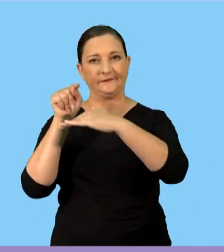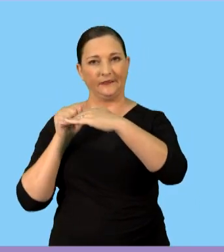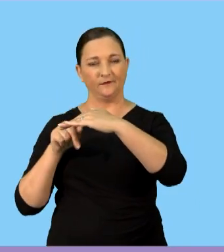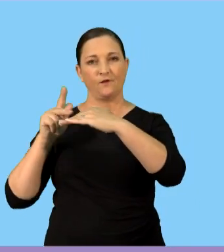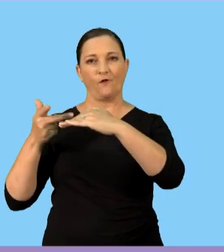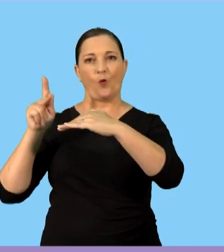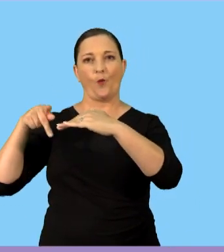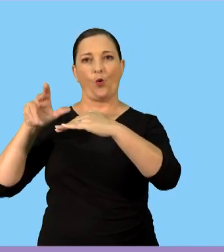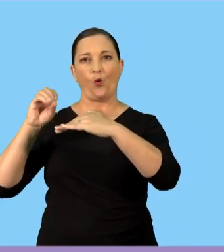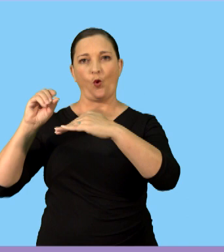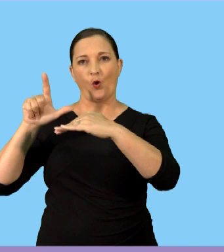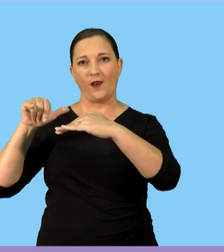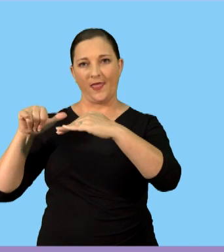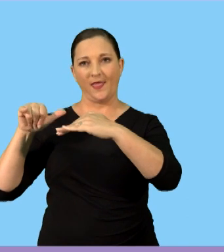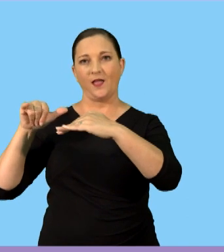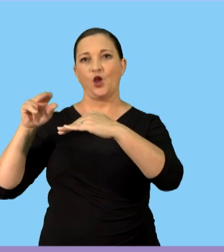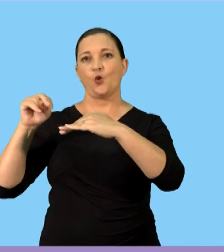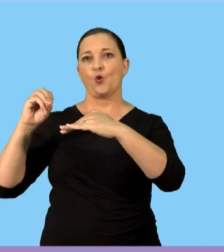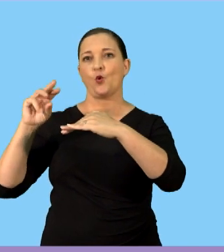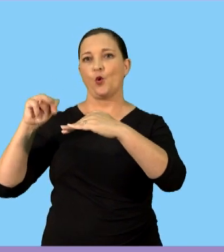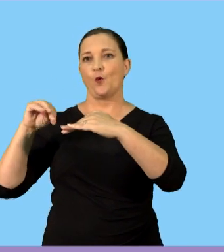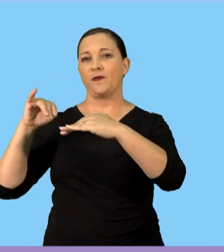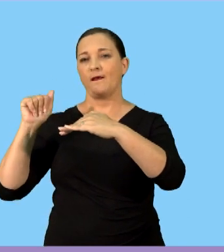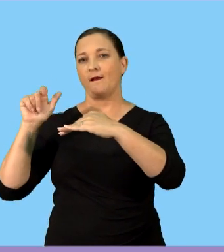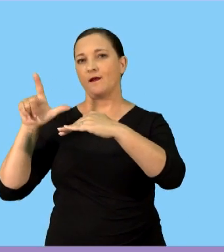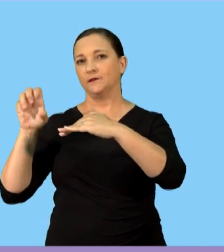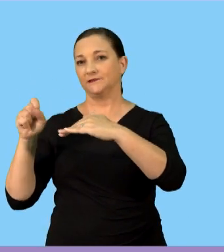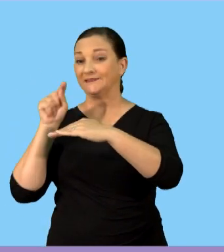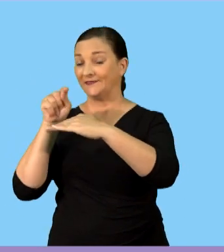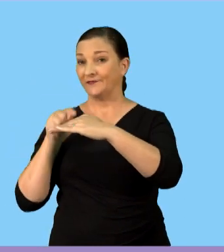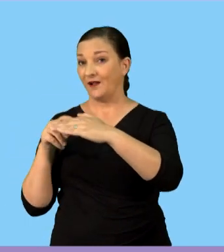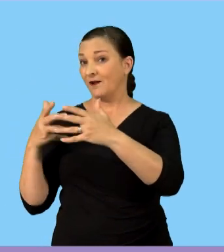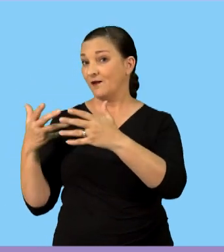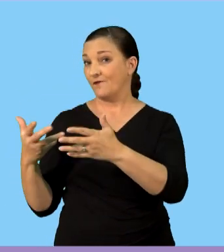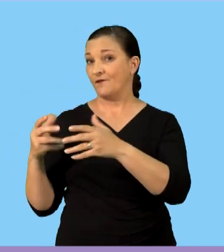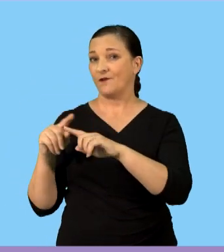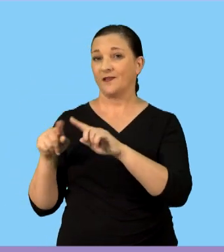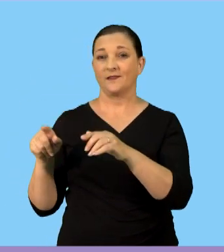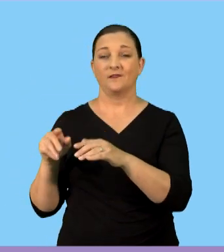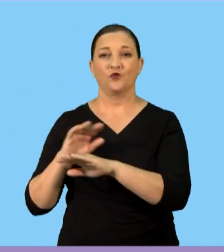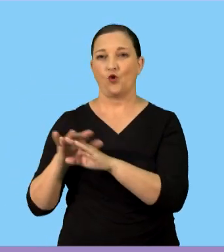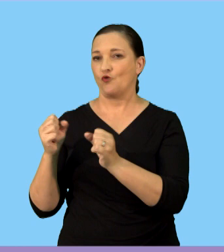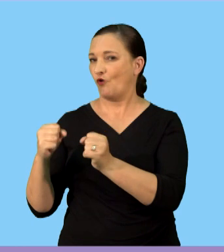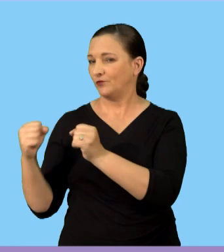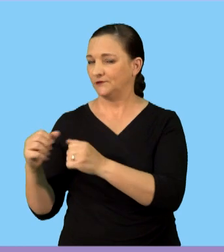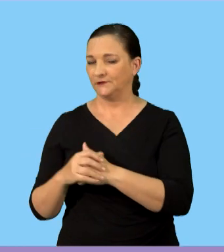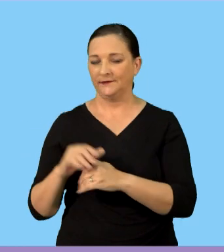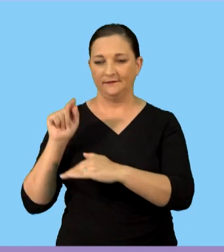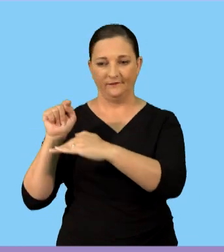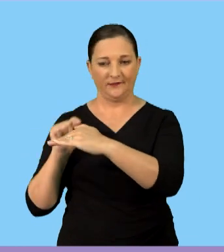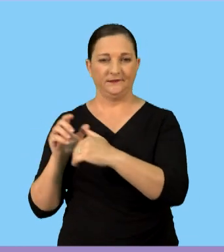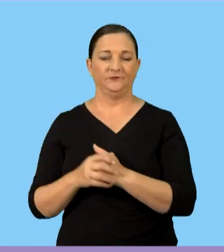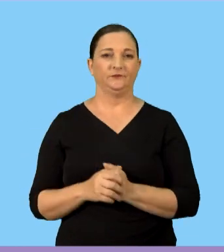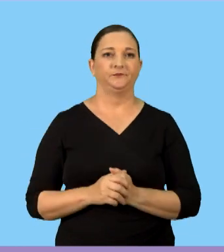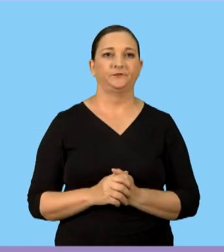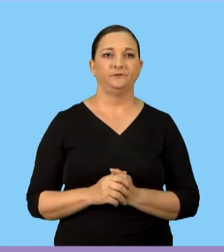of polynomials, where our focus was dividing by a constant and dividing by a non-constant,